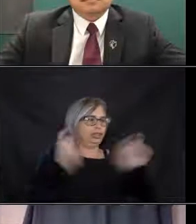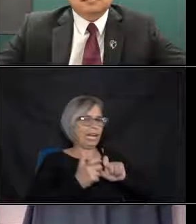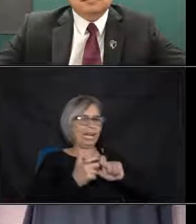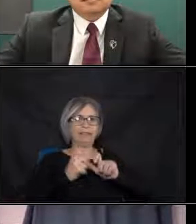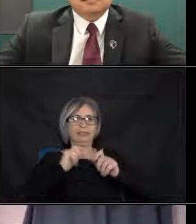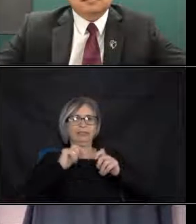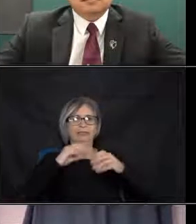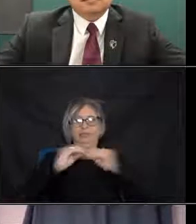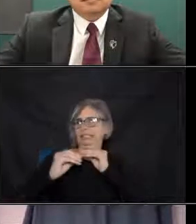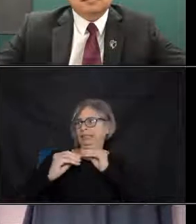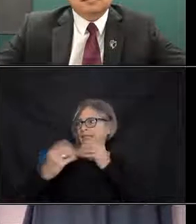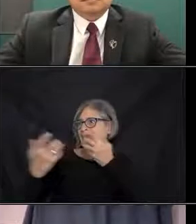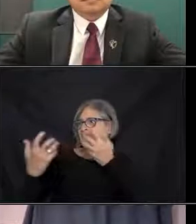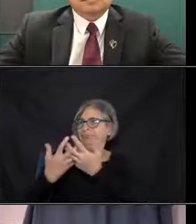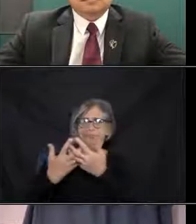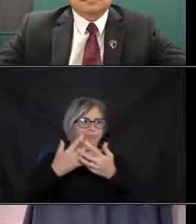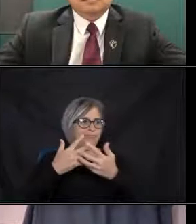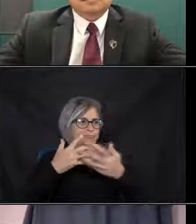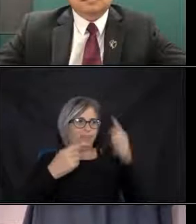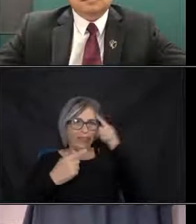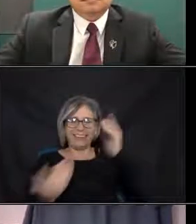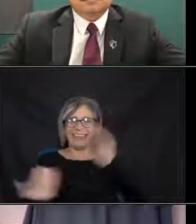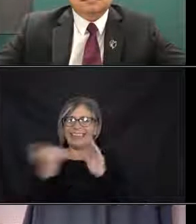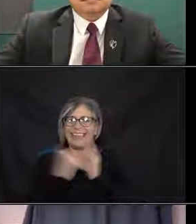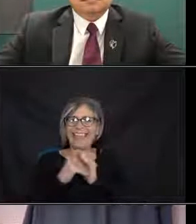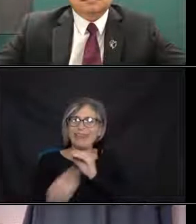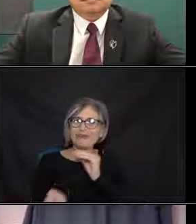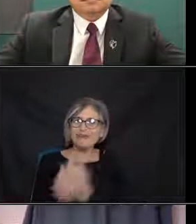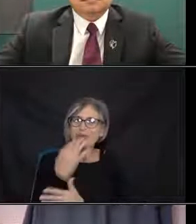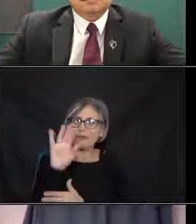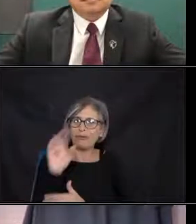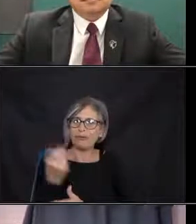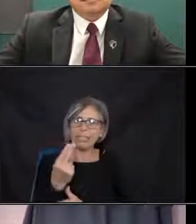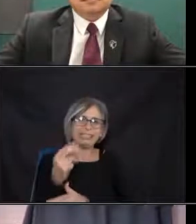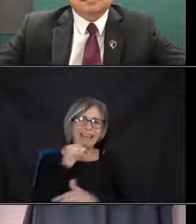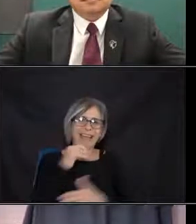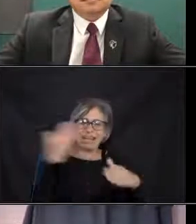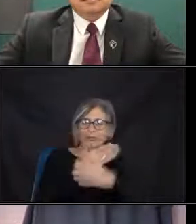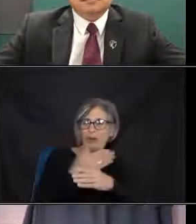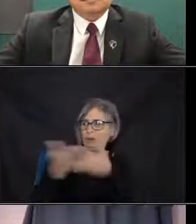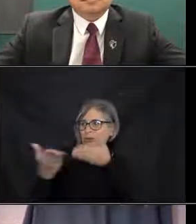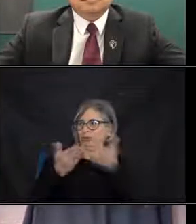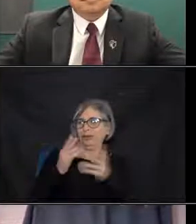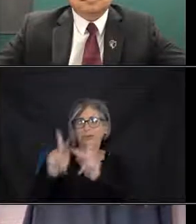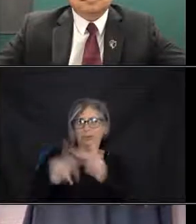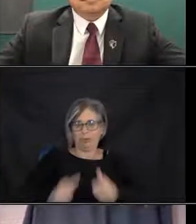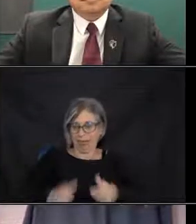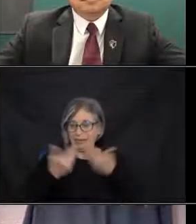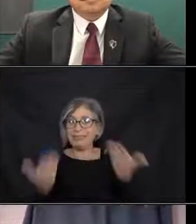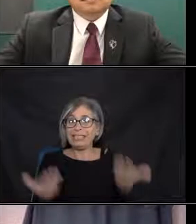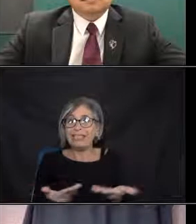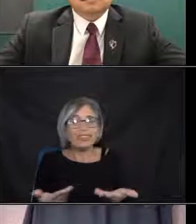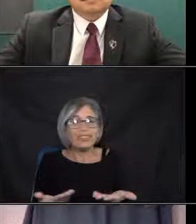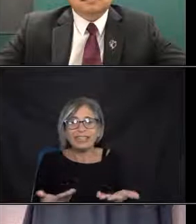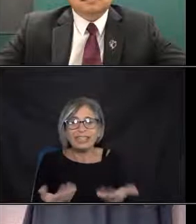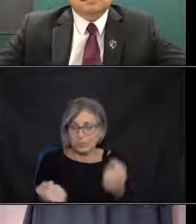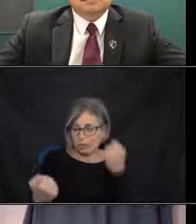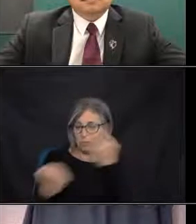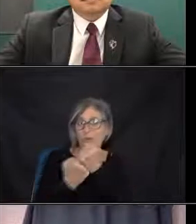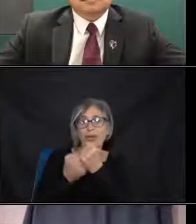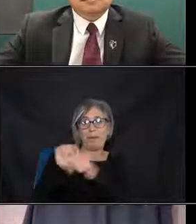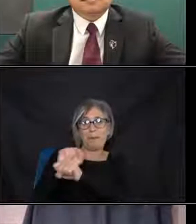improvise, be resilient, rethink how we do things, not interrupt our services to our residents, support our